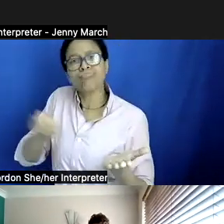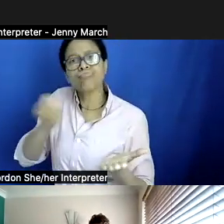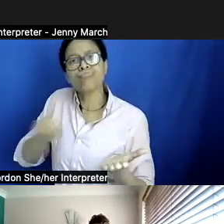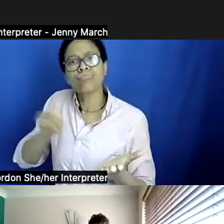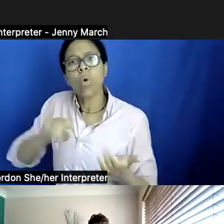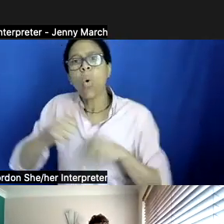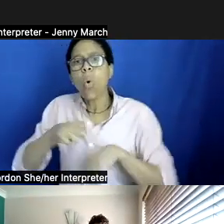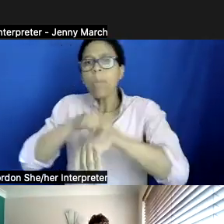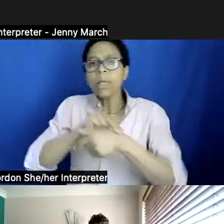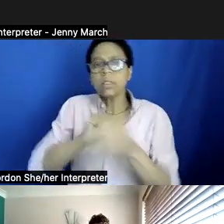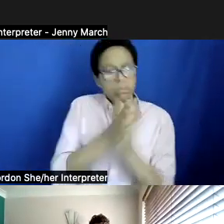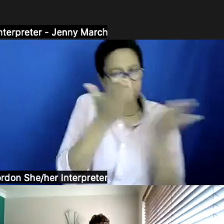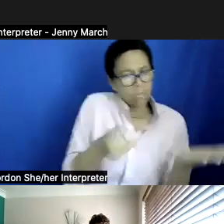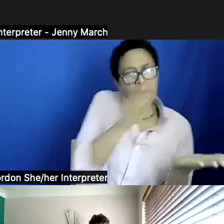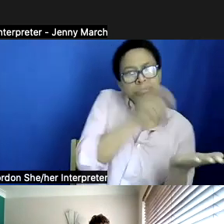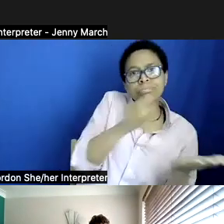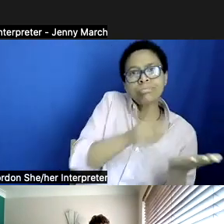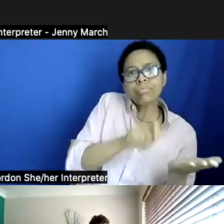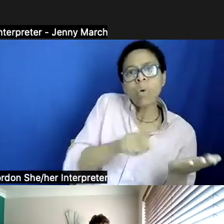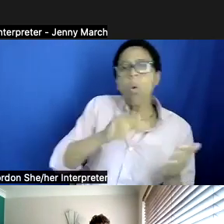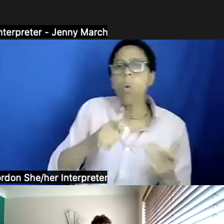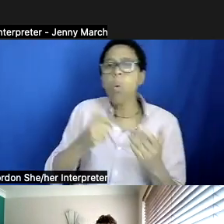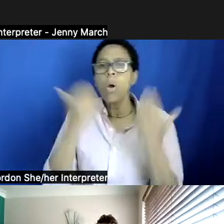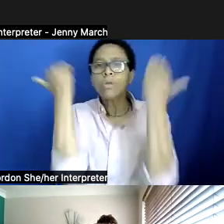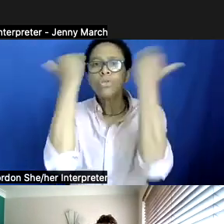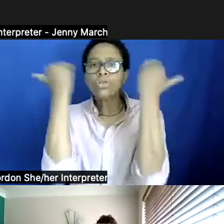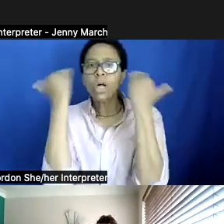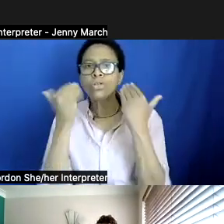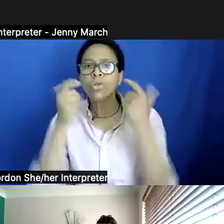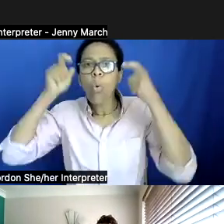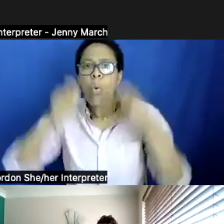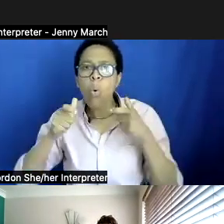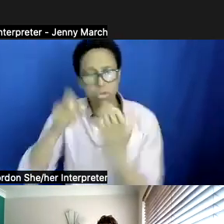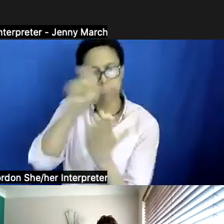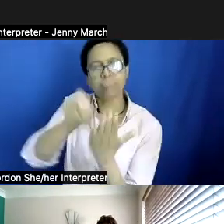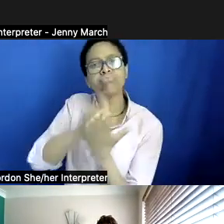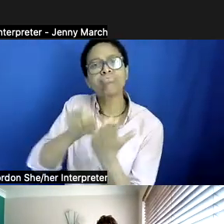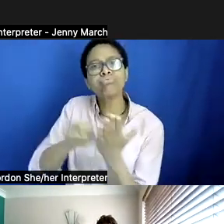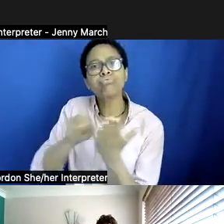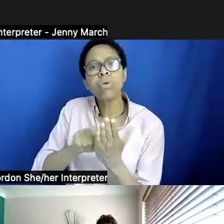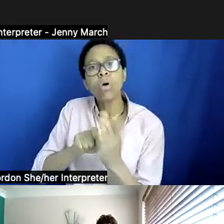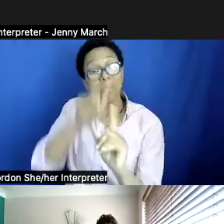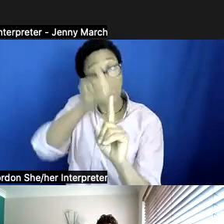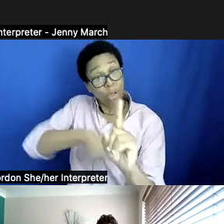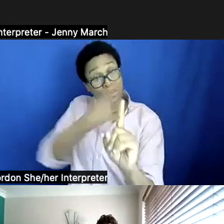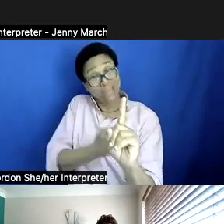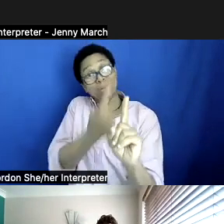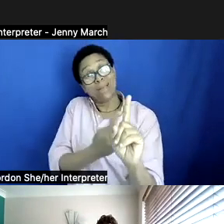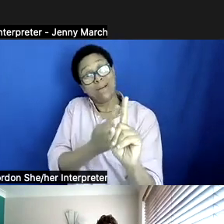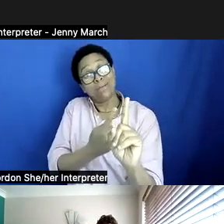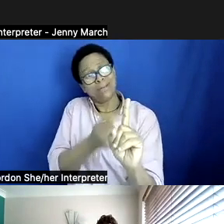criminal justice documents rather than their own voices, and people being